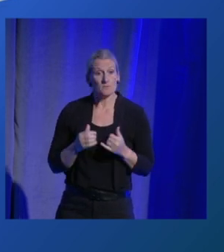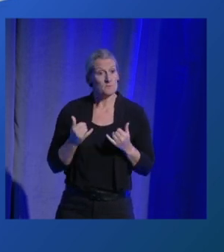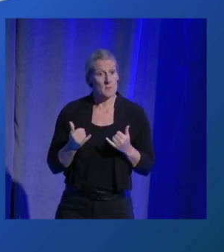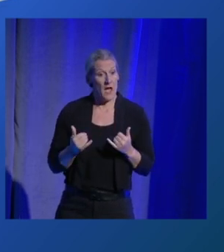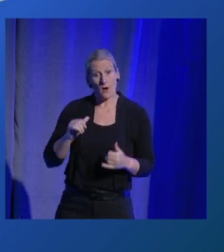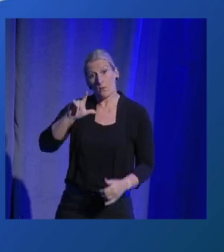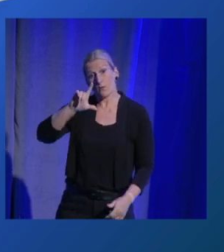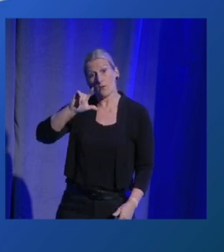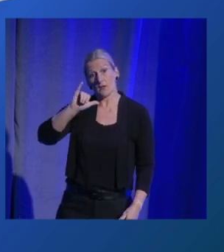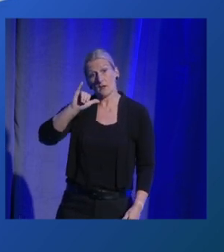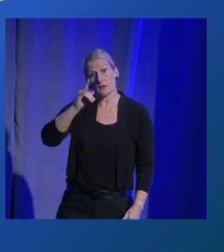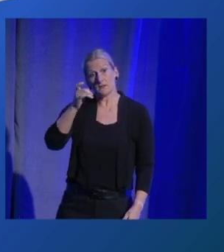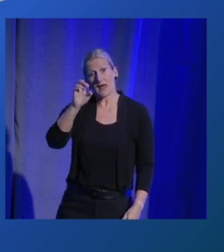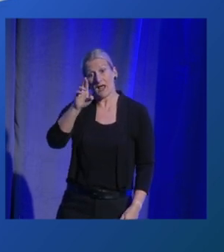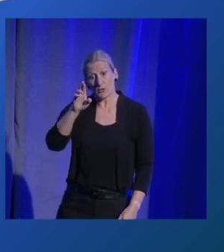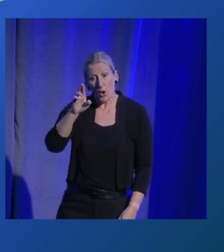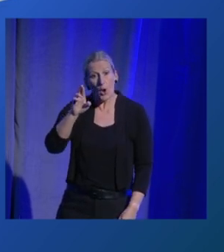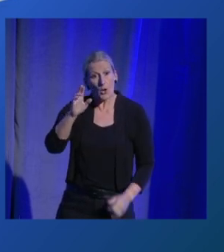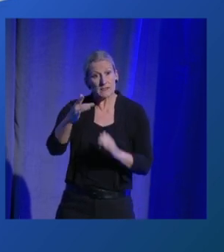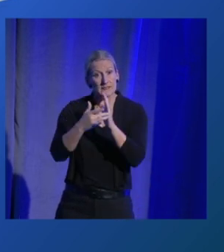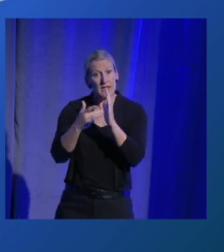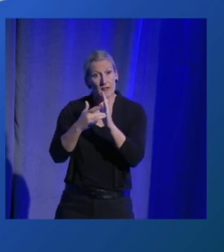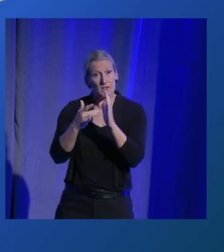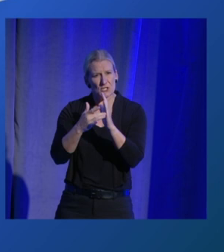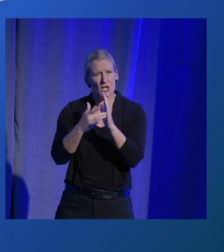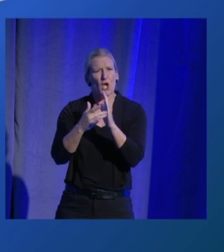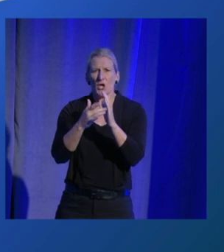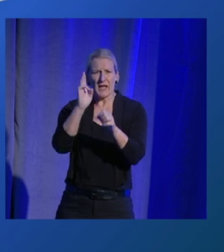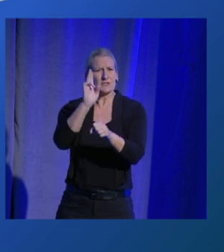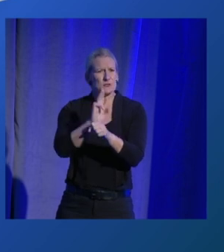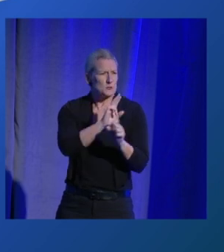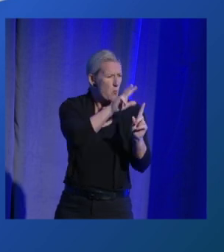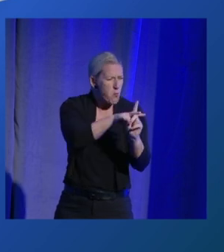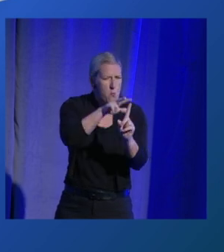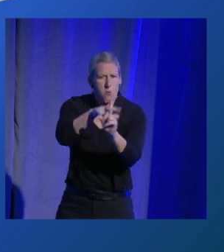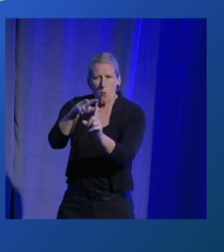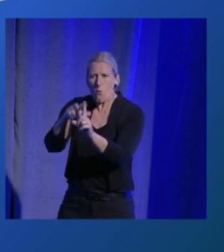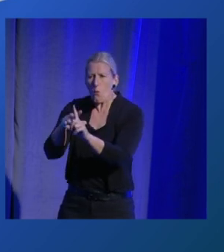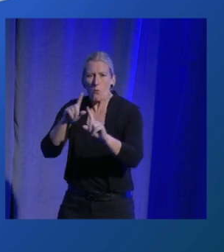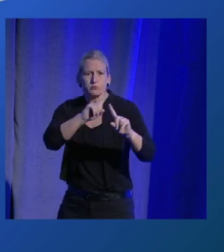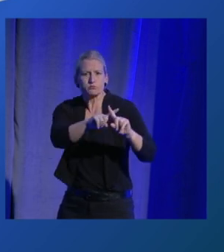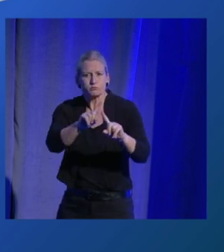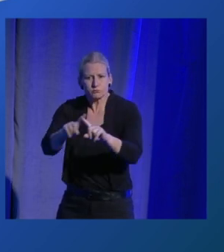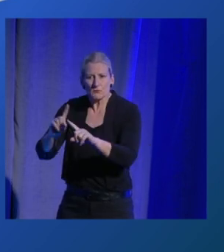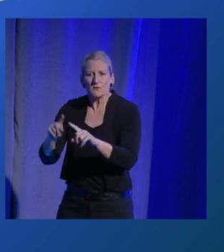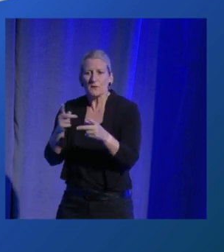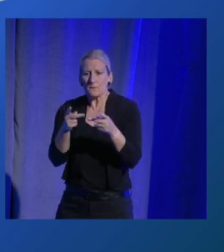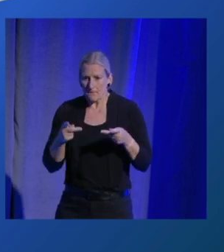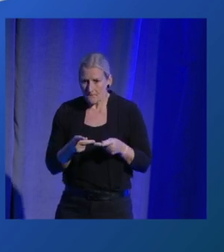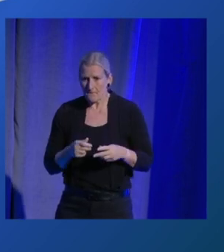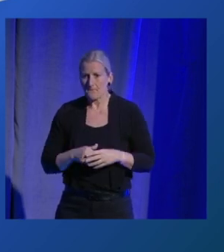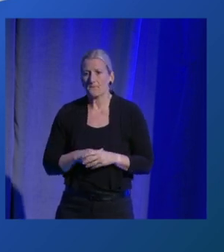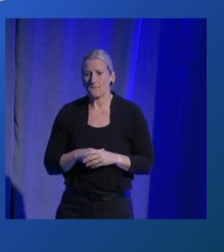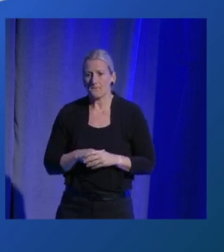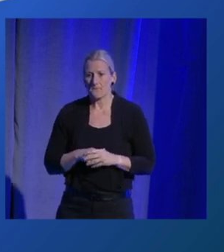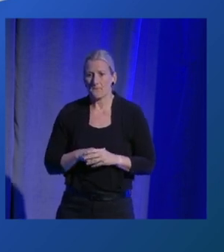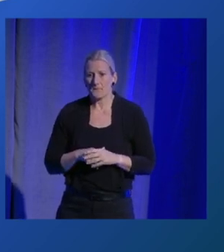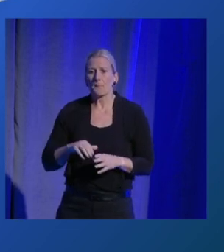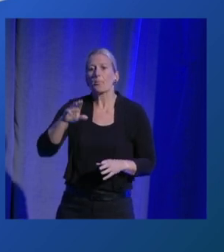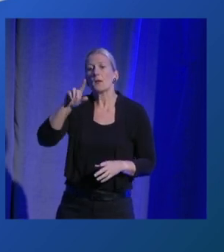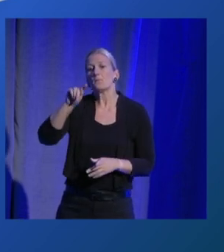today lar technology is used extensively in topographic and bimetric mapping um but it is